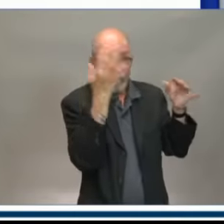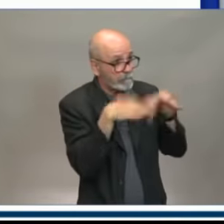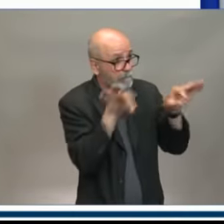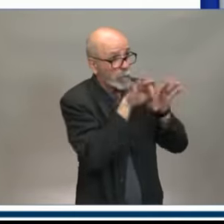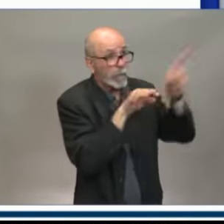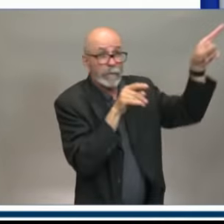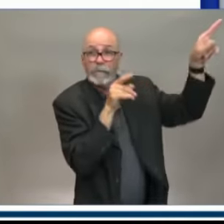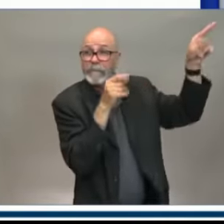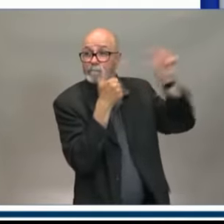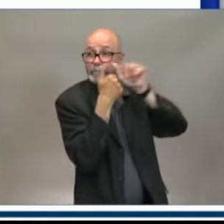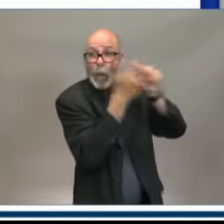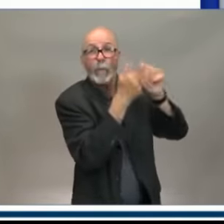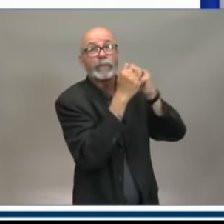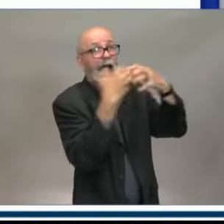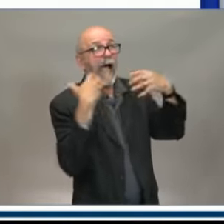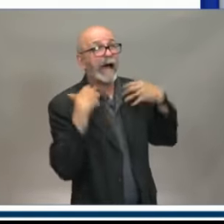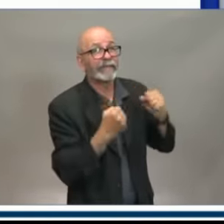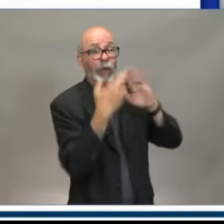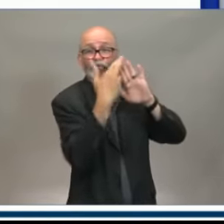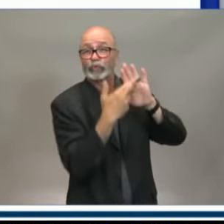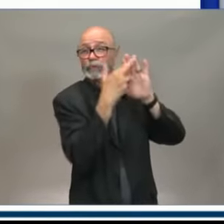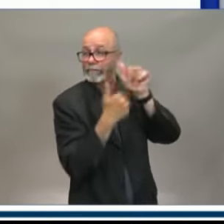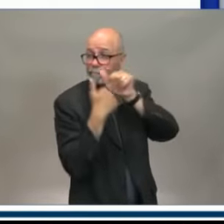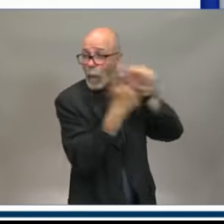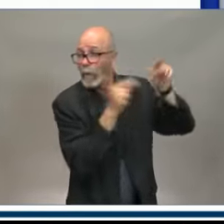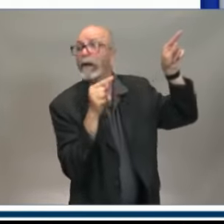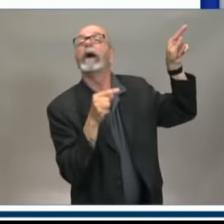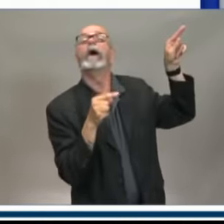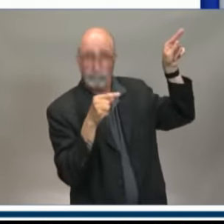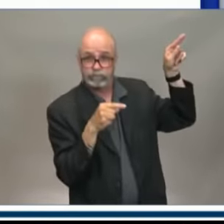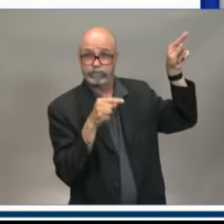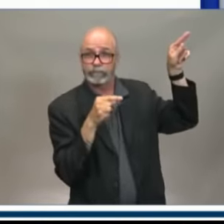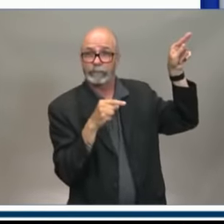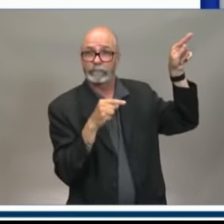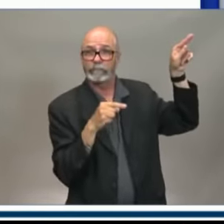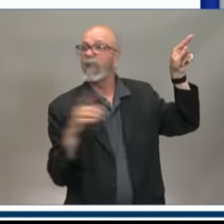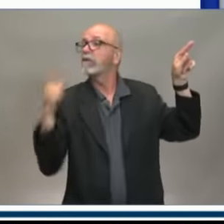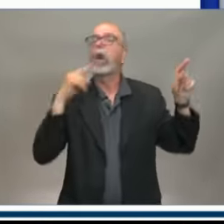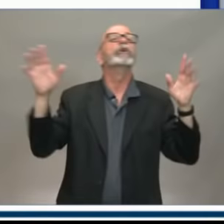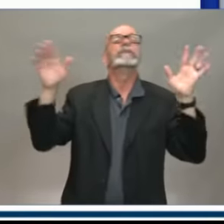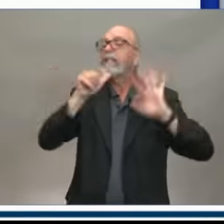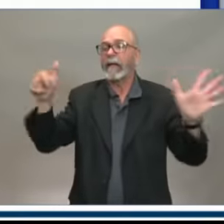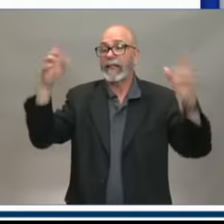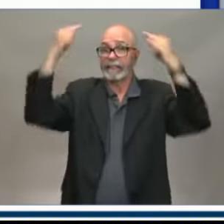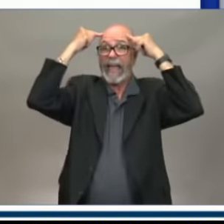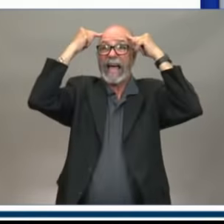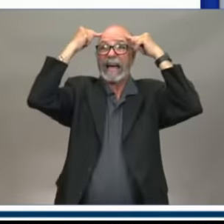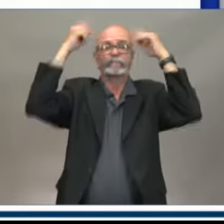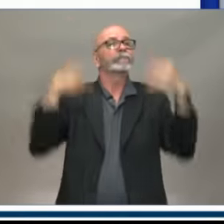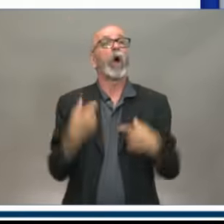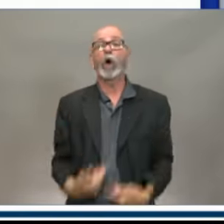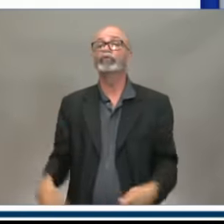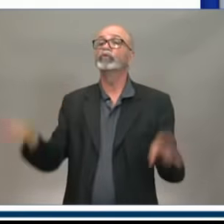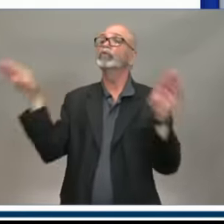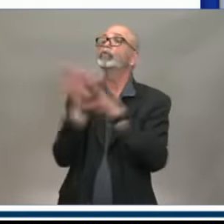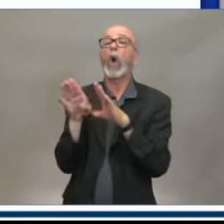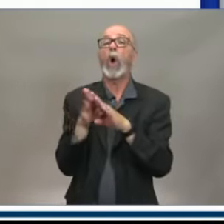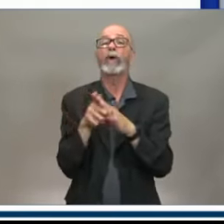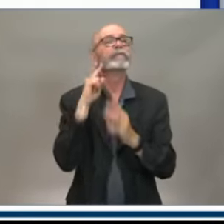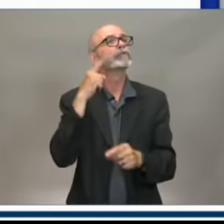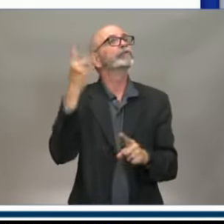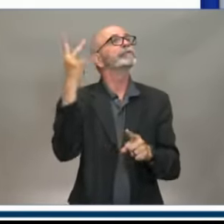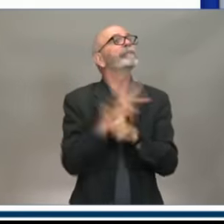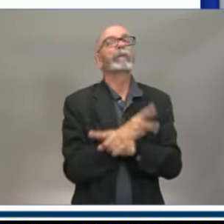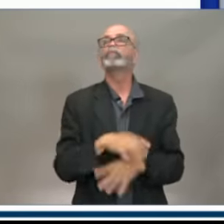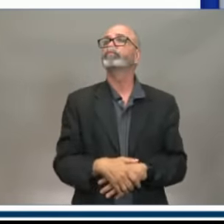time. No one could have ever predicted that we would be shut down for more than 2 months, but stay strong.